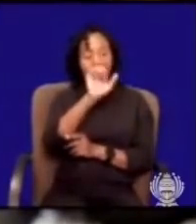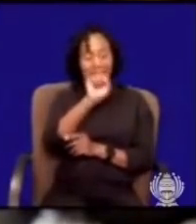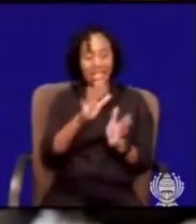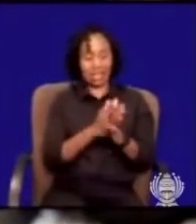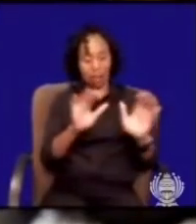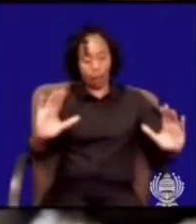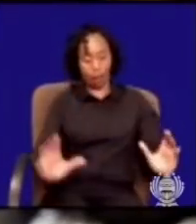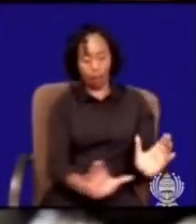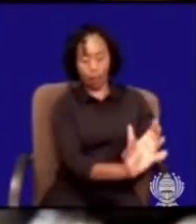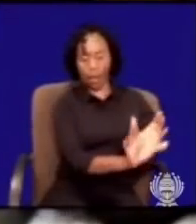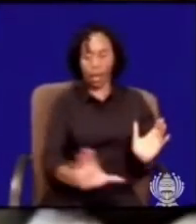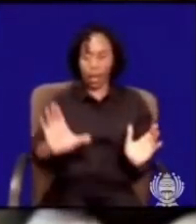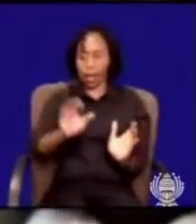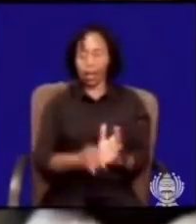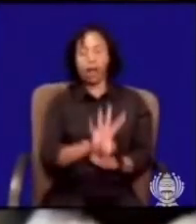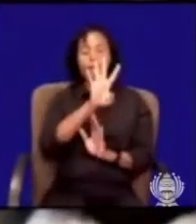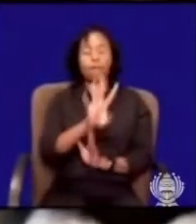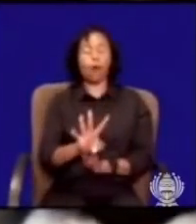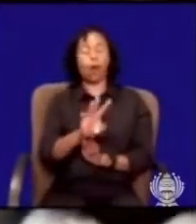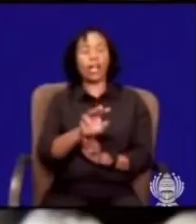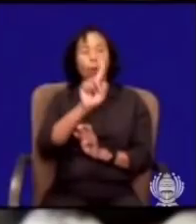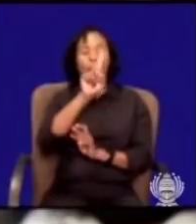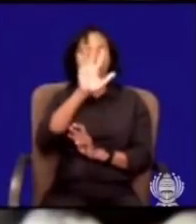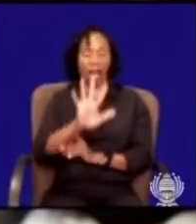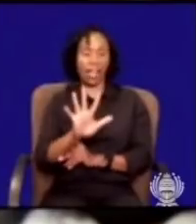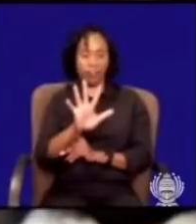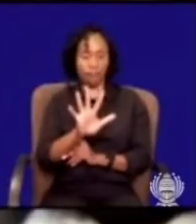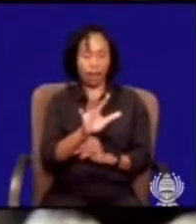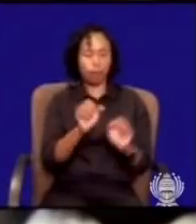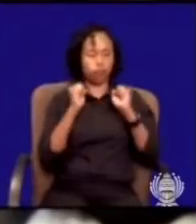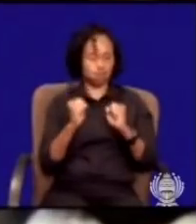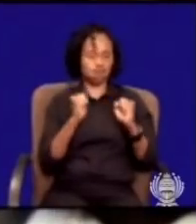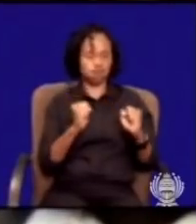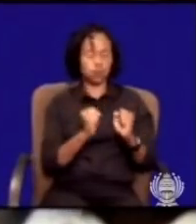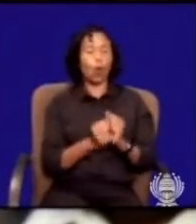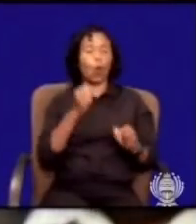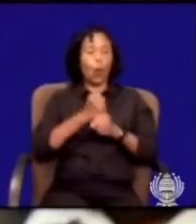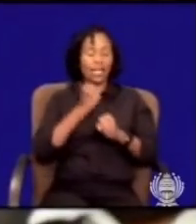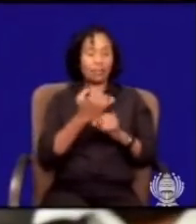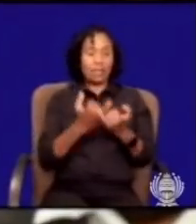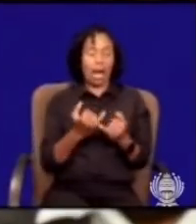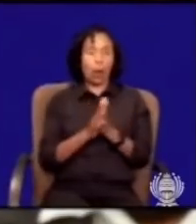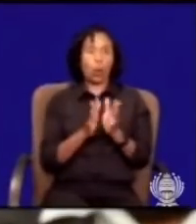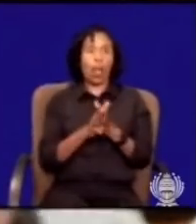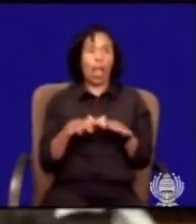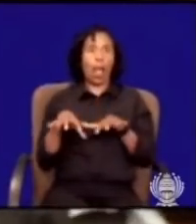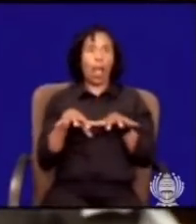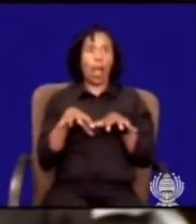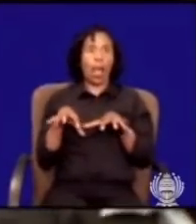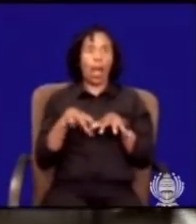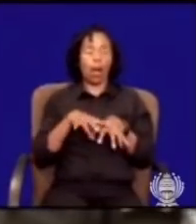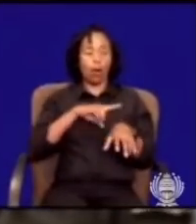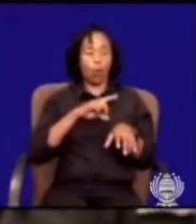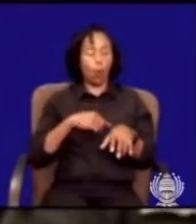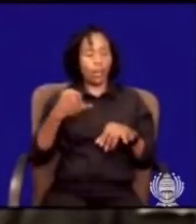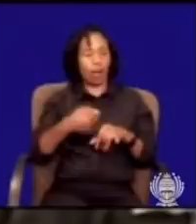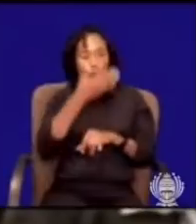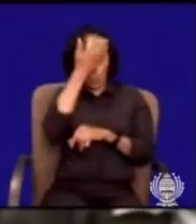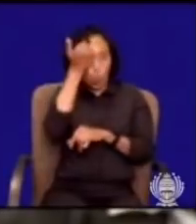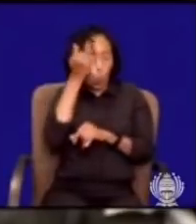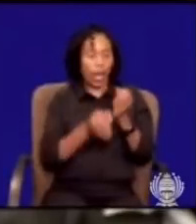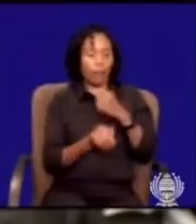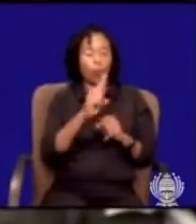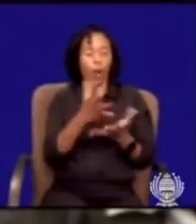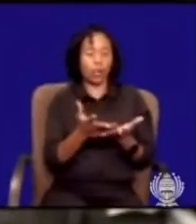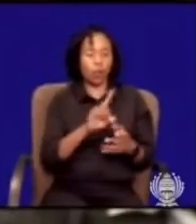450 permanent sustainable jobs created by business hang in the balance. So instead of creating an enabling environment for